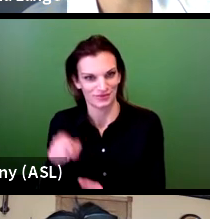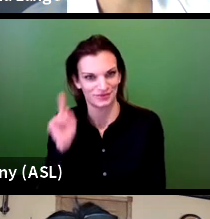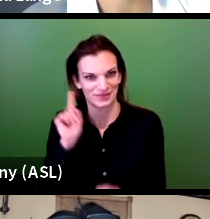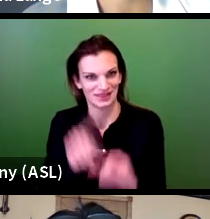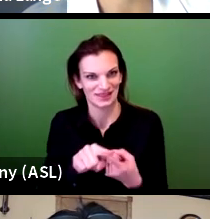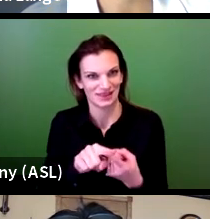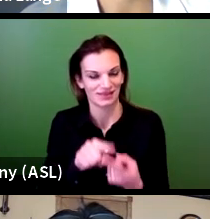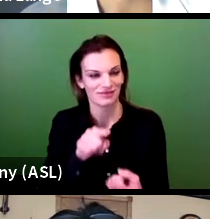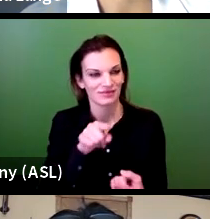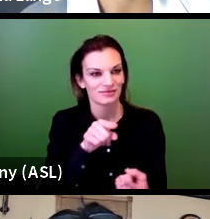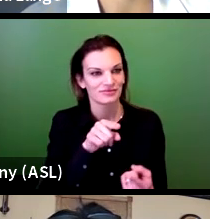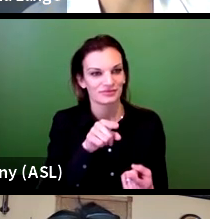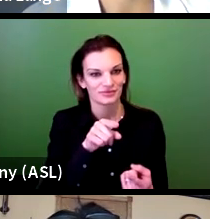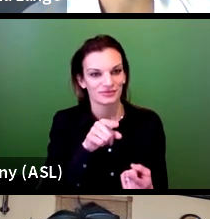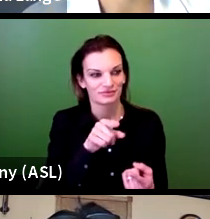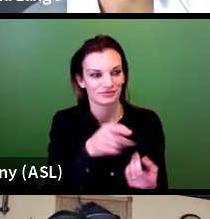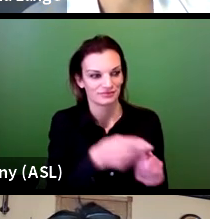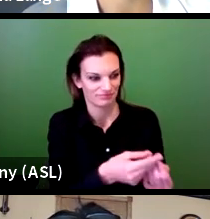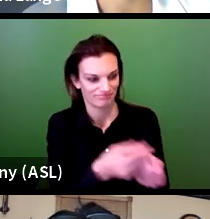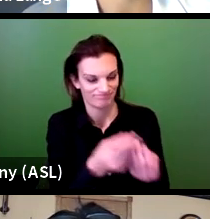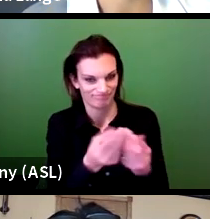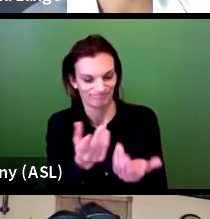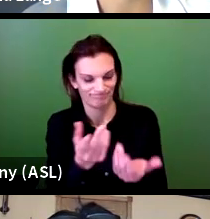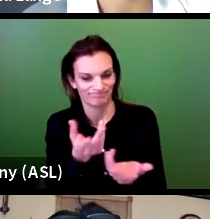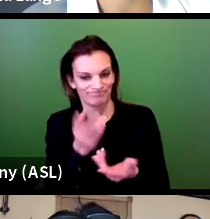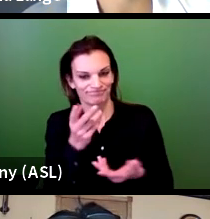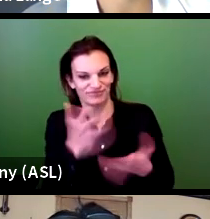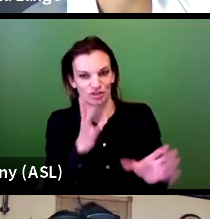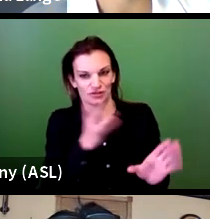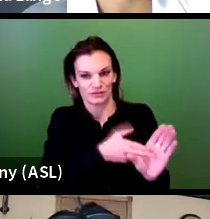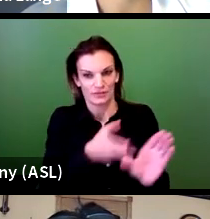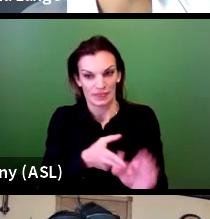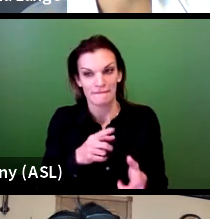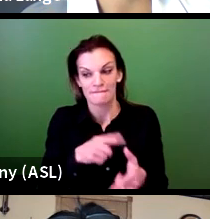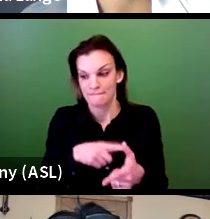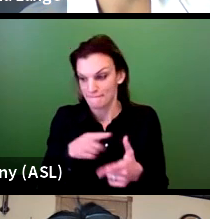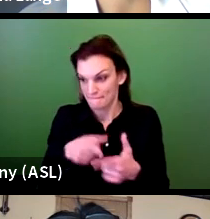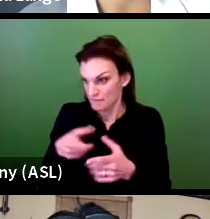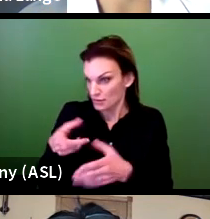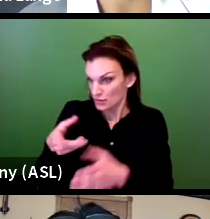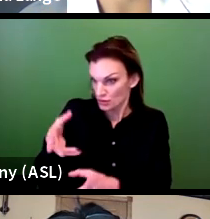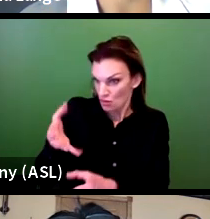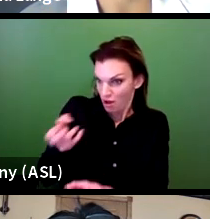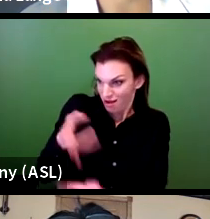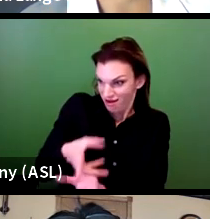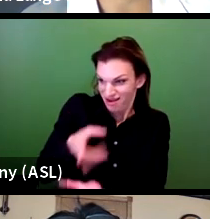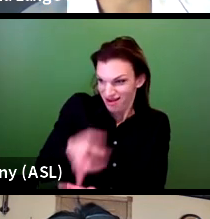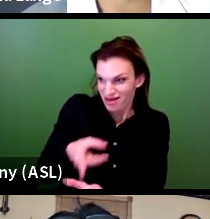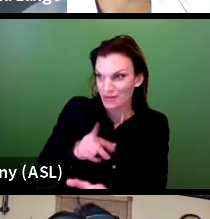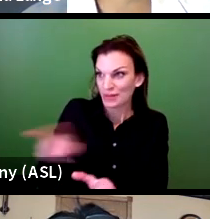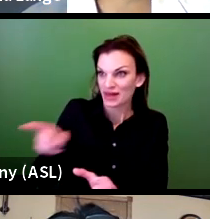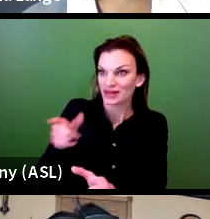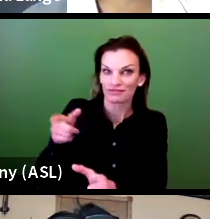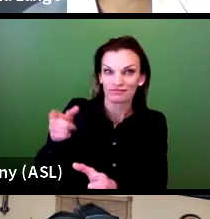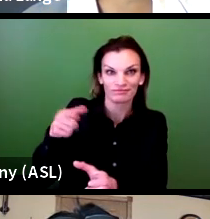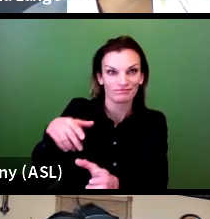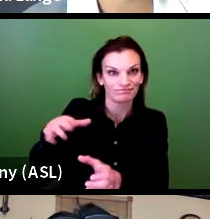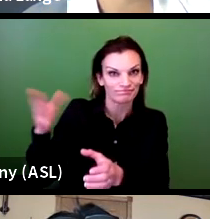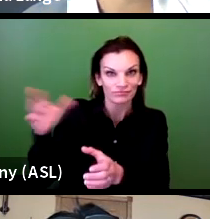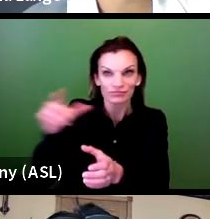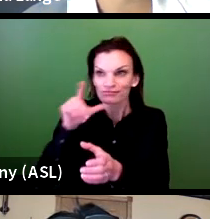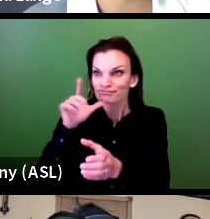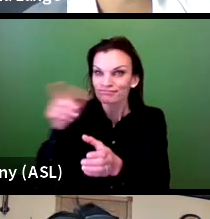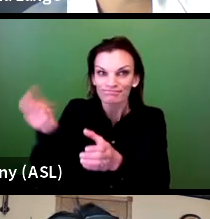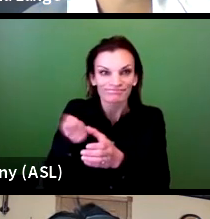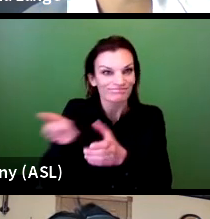then at that point, you can put your hat in and your name into the hat again to be on another one. Because we're